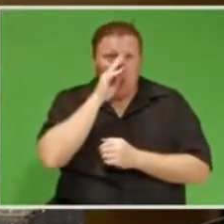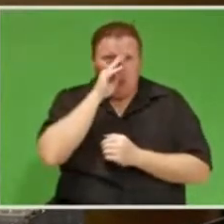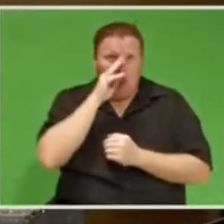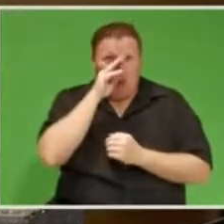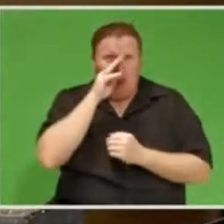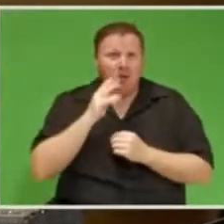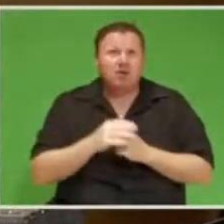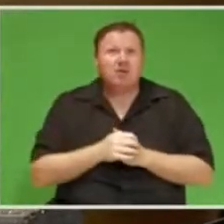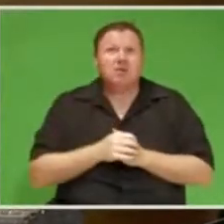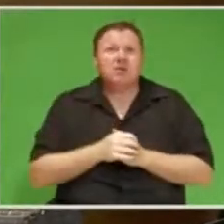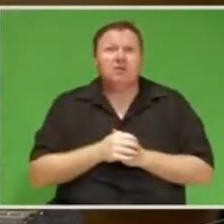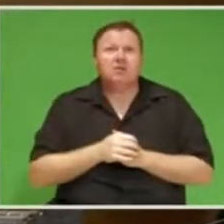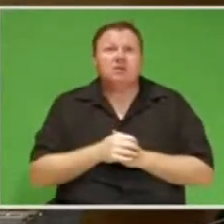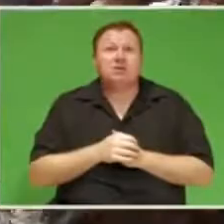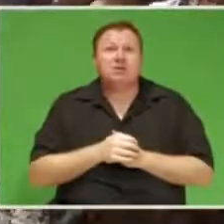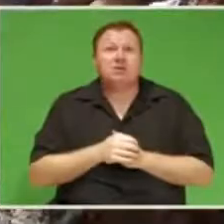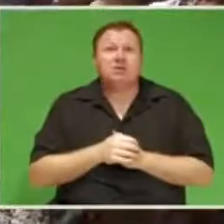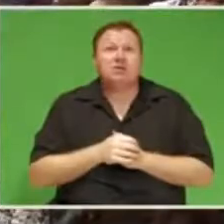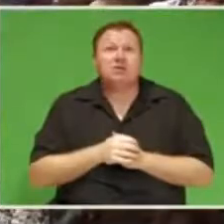Zungula?